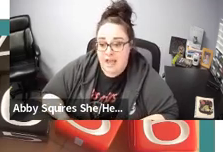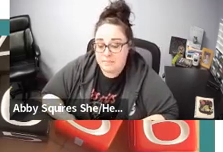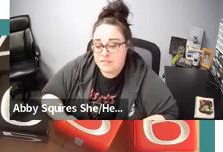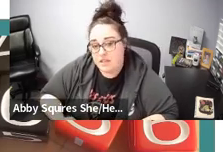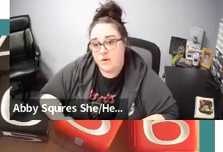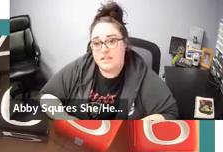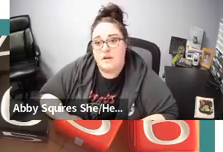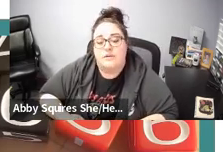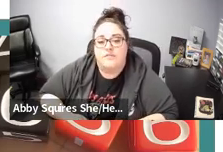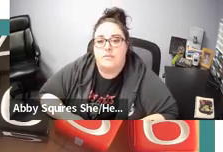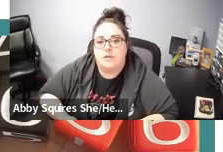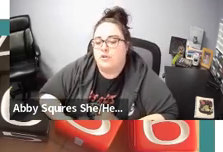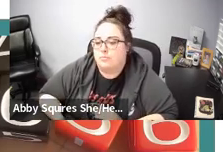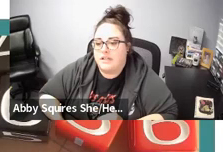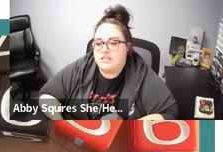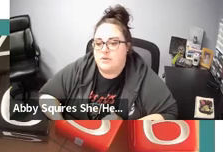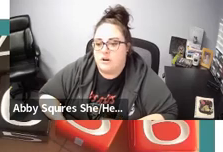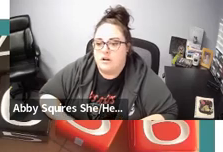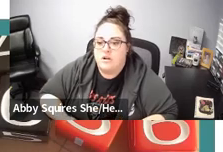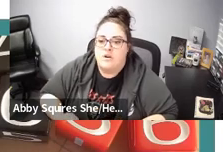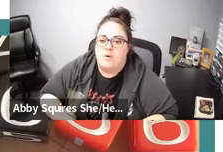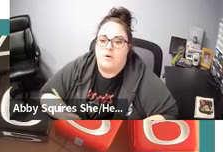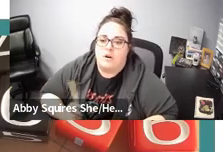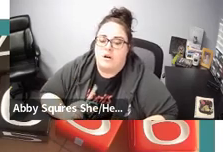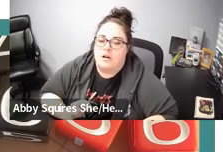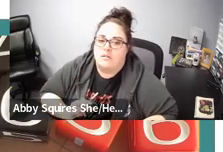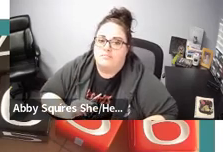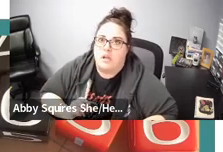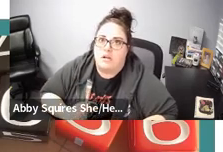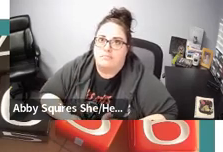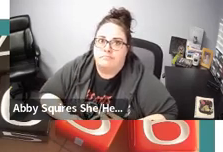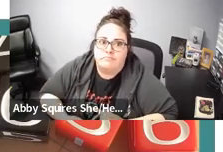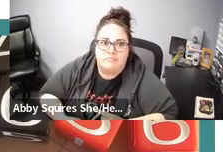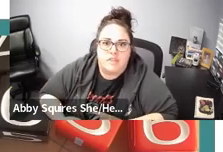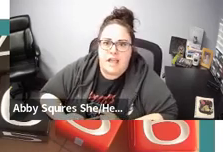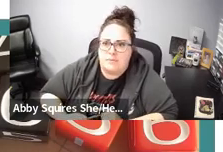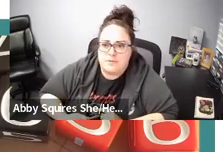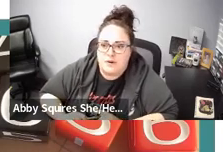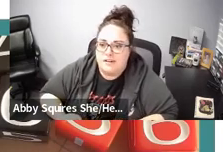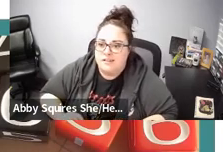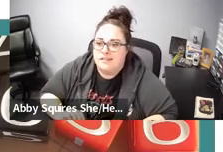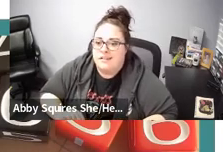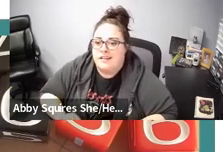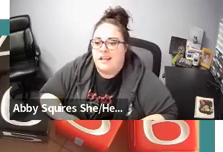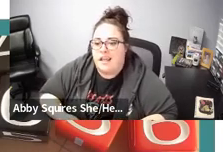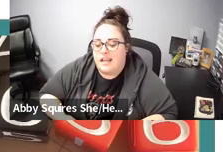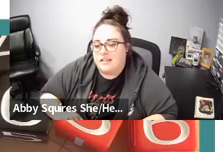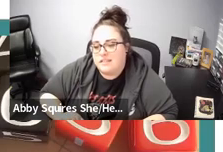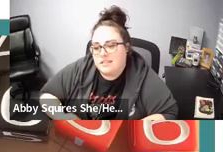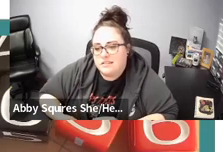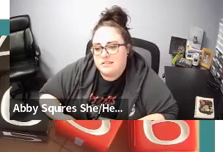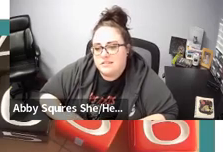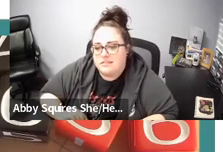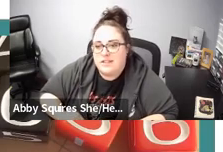dice apps that you can download from the Google Play Store or the Apple Store.